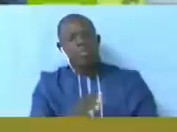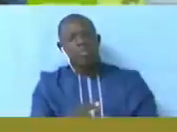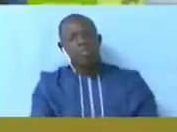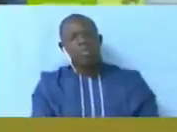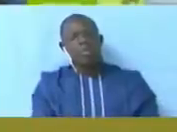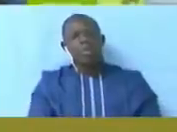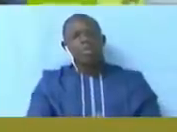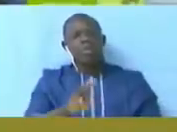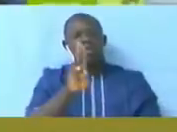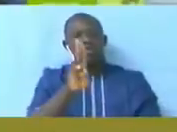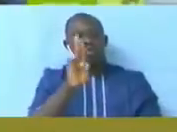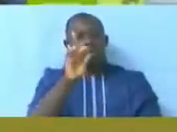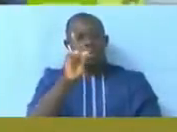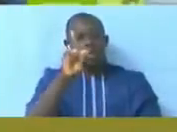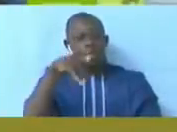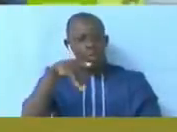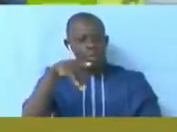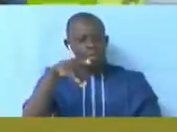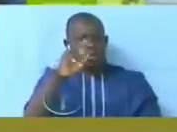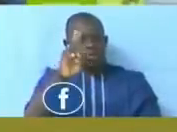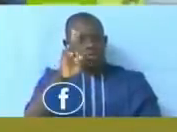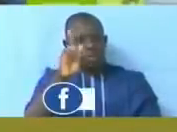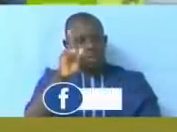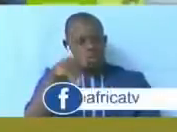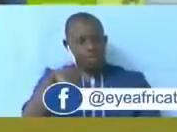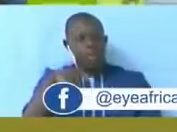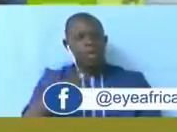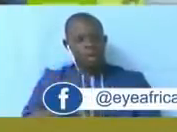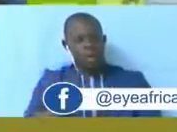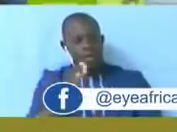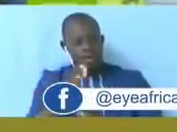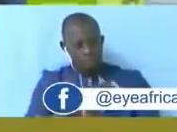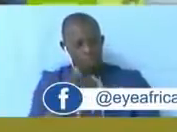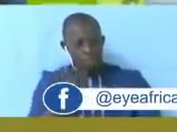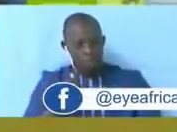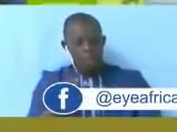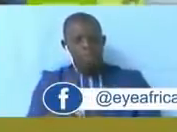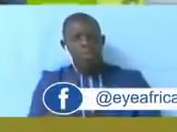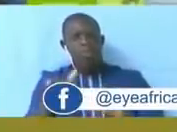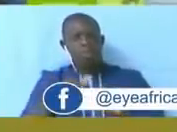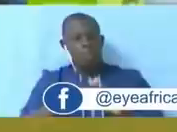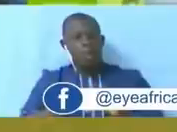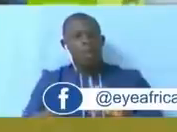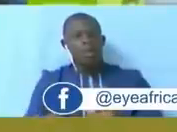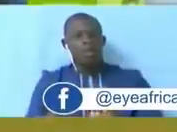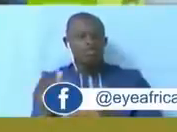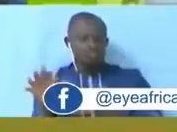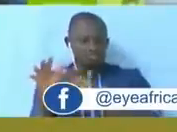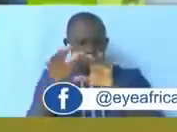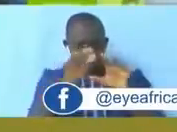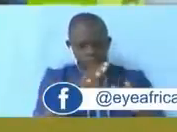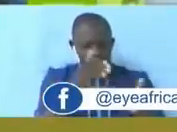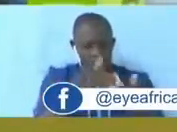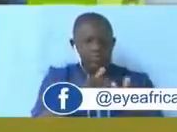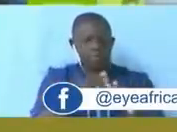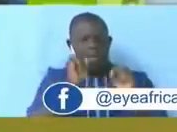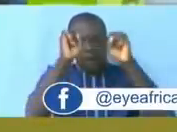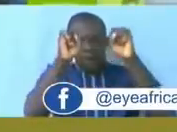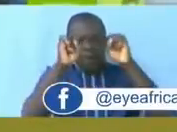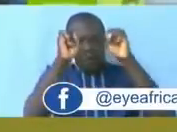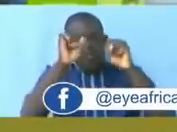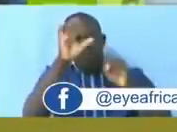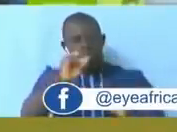UDP delegation came there on a campaign. UDP la kafomolu nata campaigno la je. And somebody was